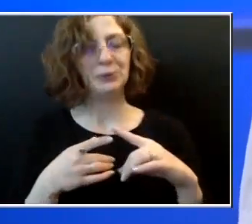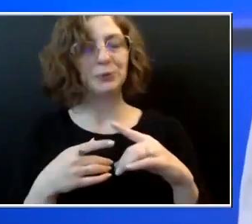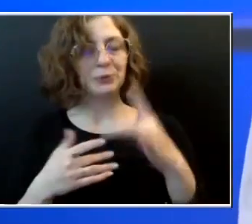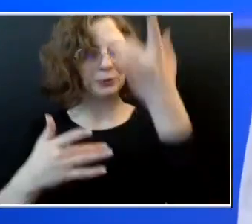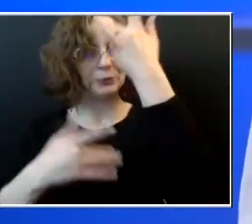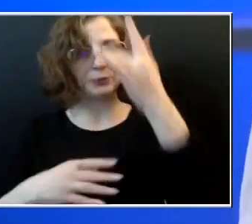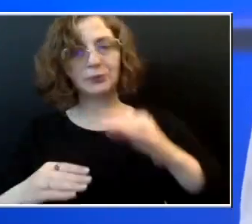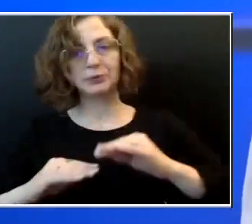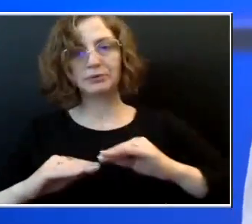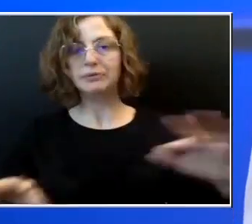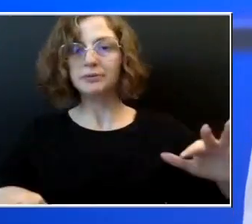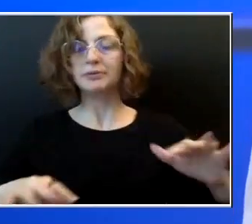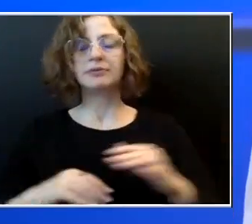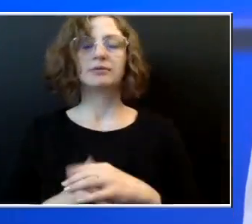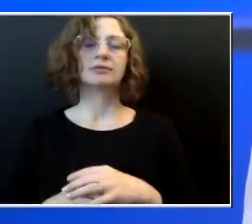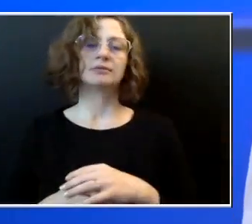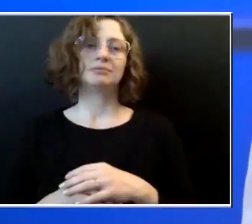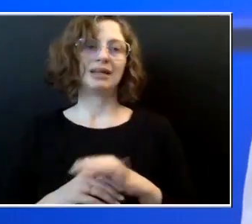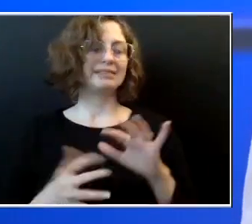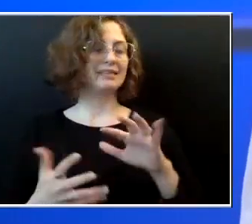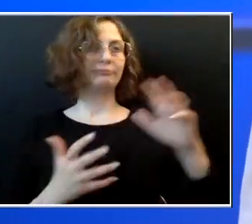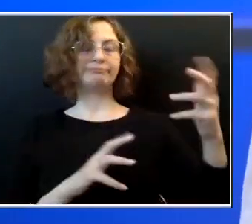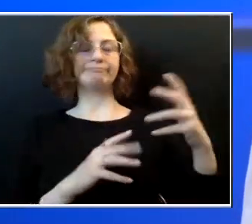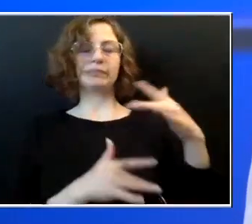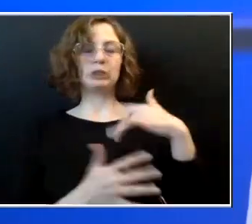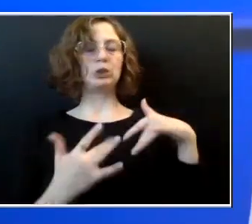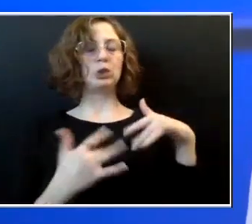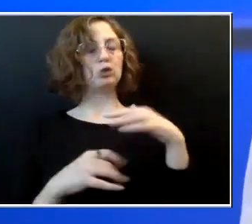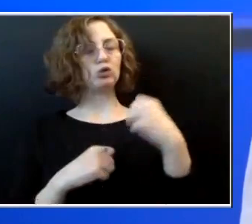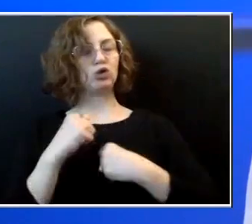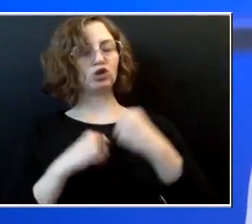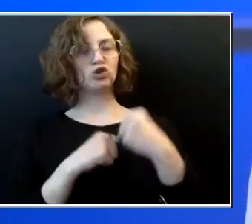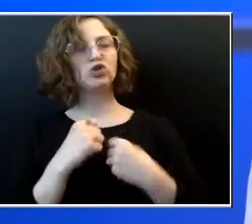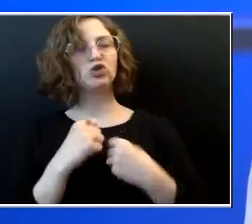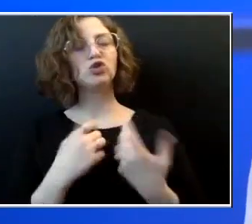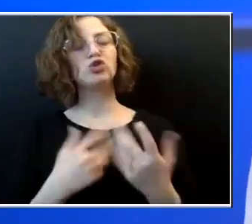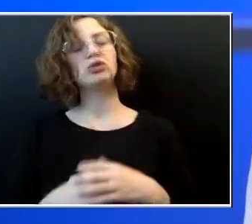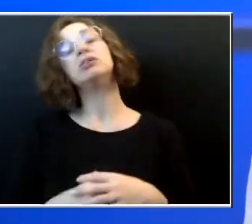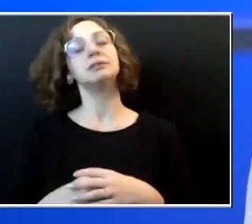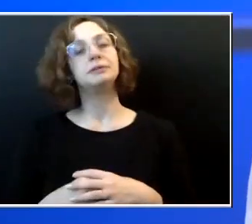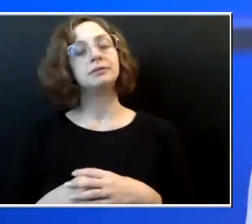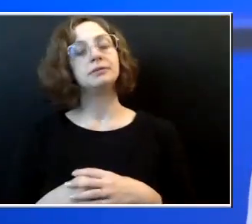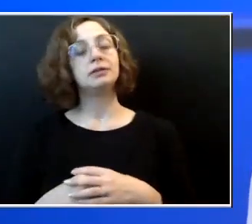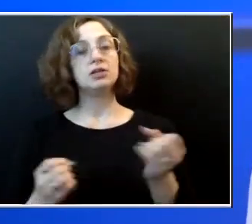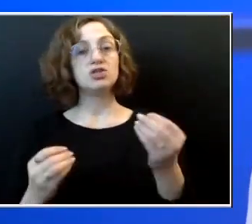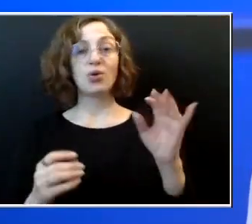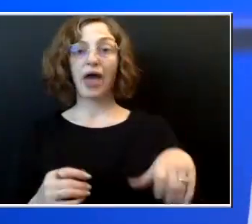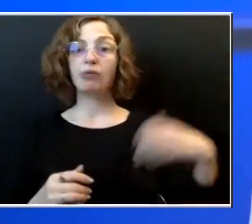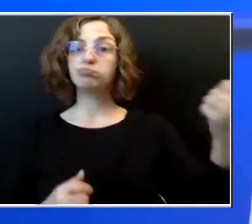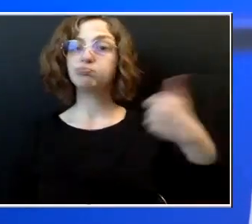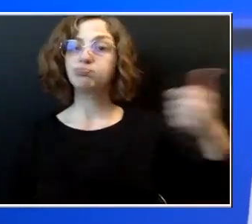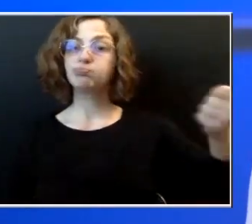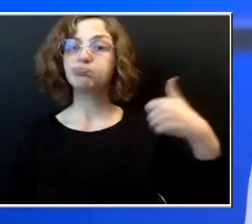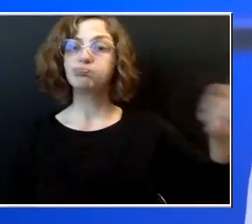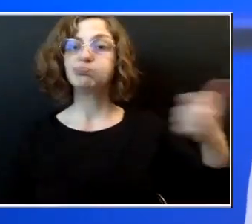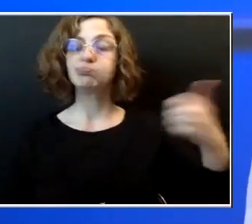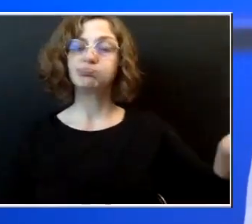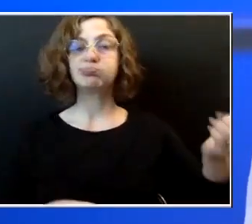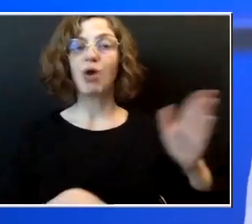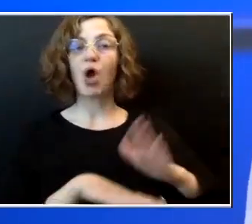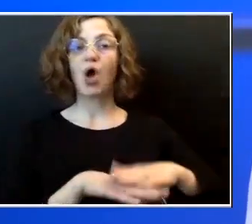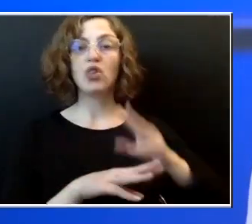people vulnerable. And so coming back, the back and forth travel across the Atlantic brought it back. And some cities